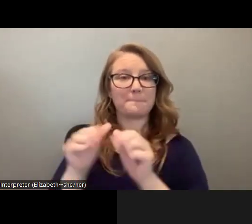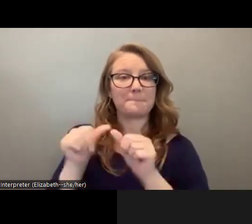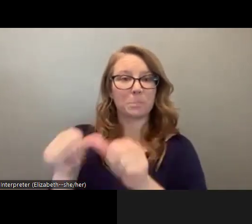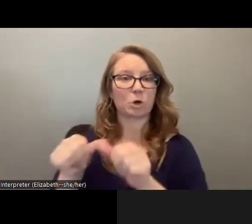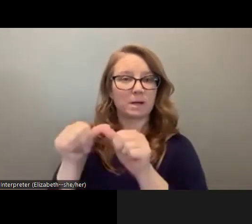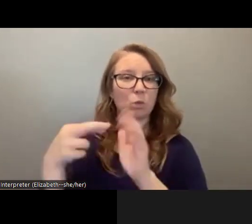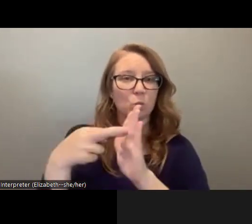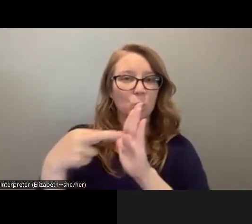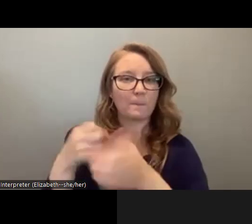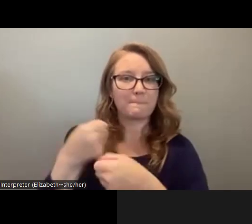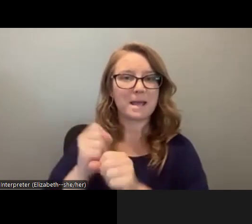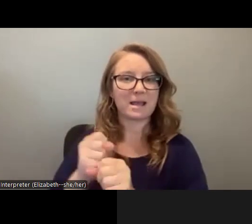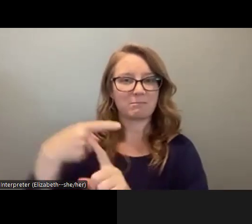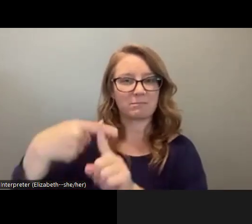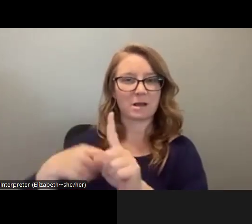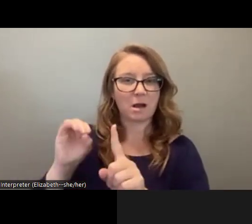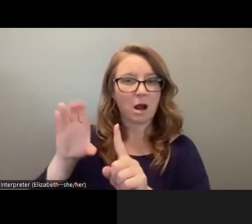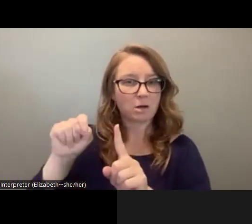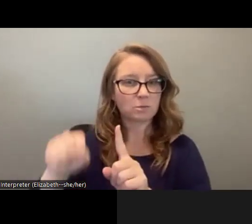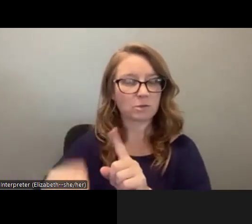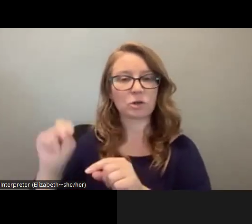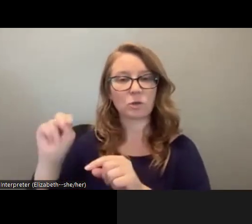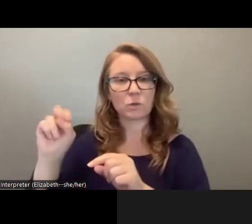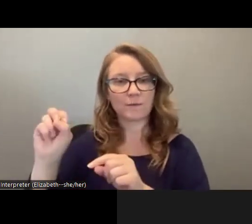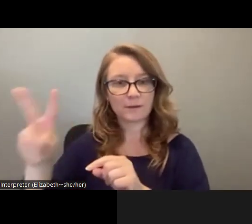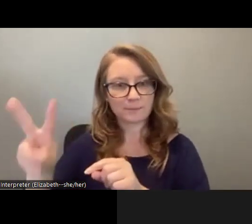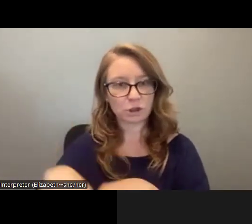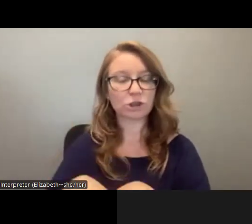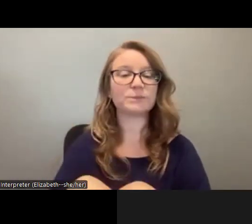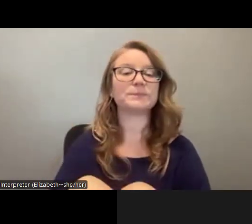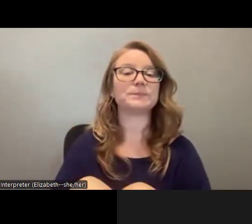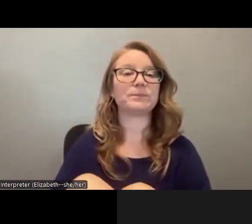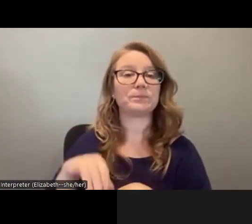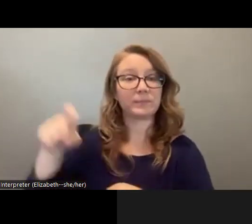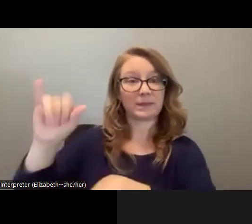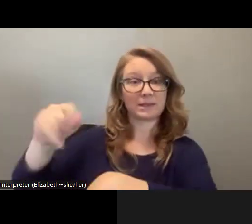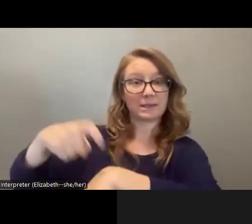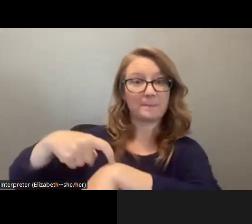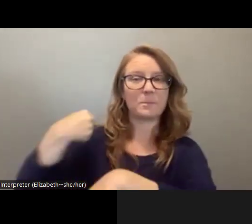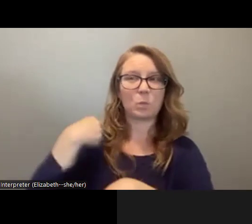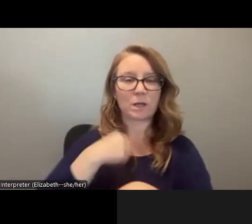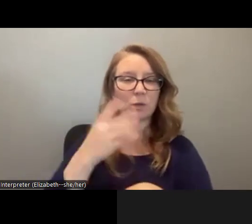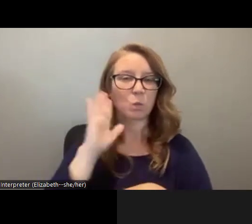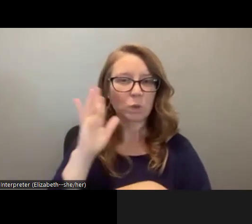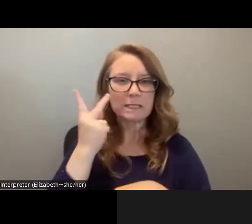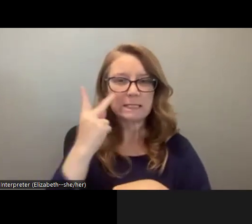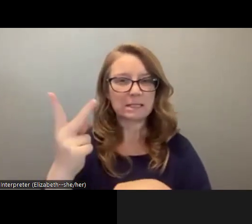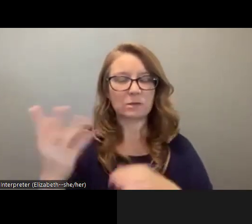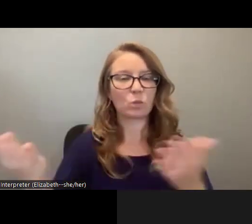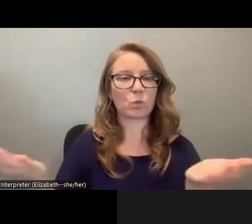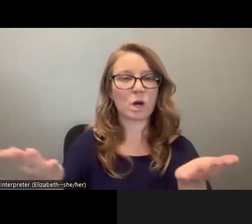rulemaking in the months of October and November. I think at that point, We'll have to see what